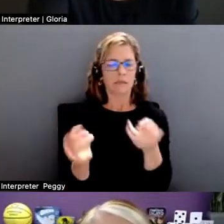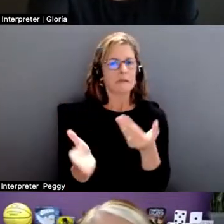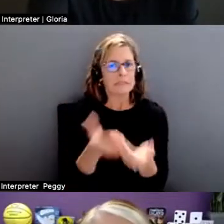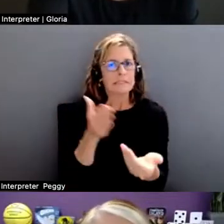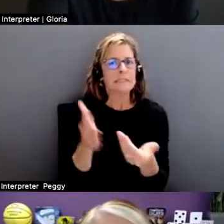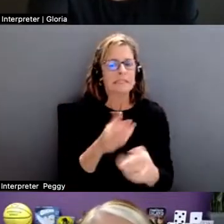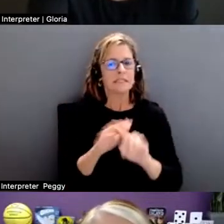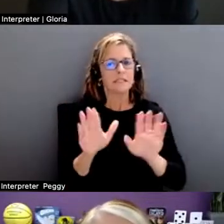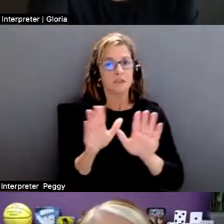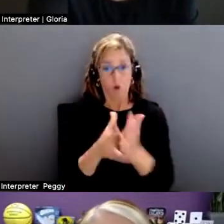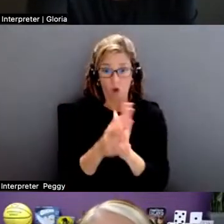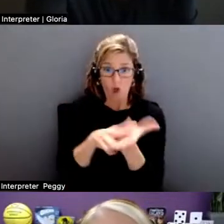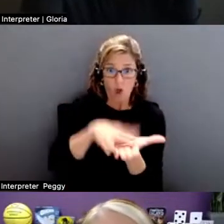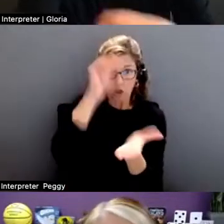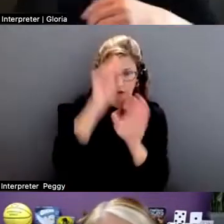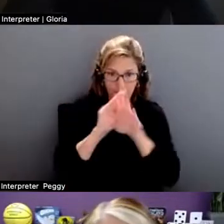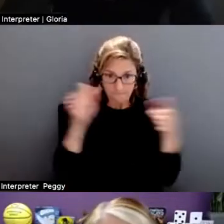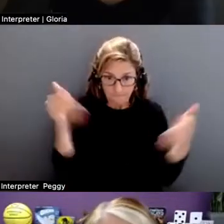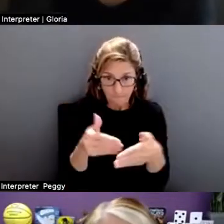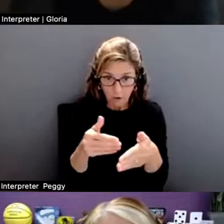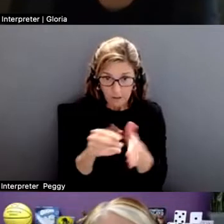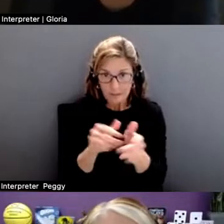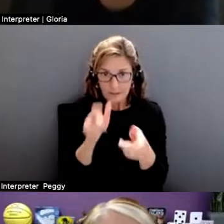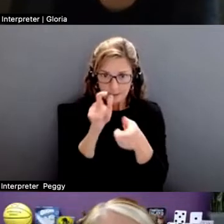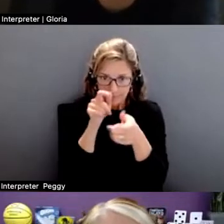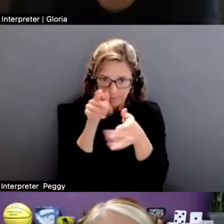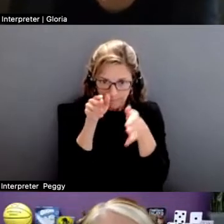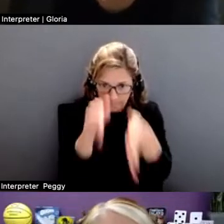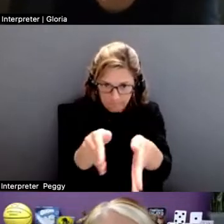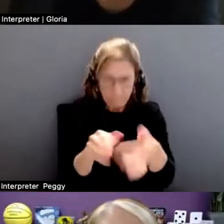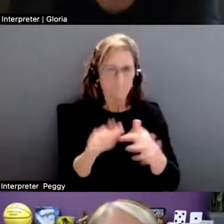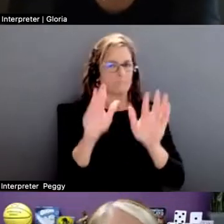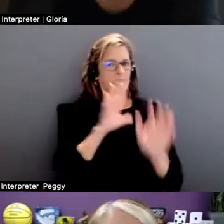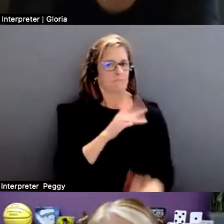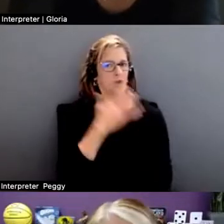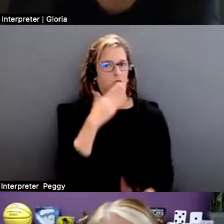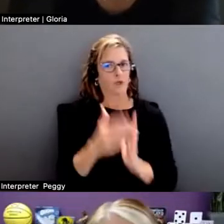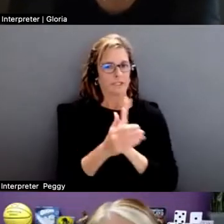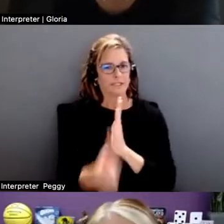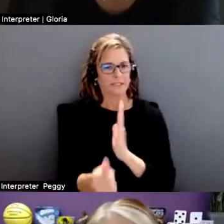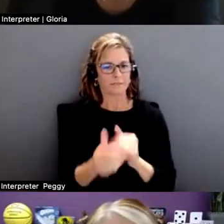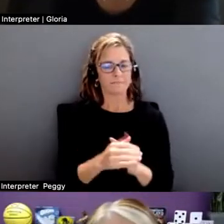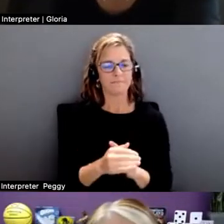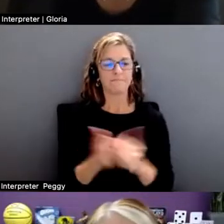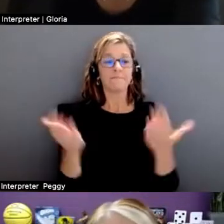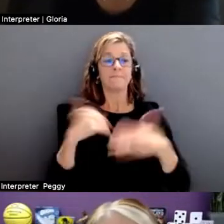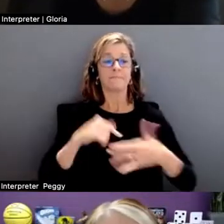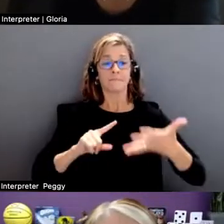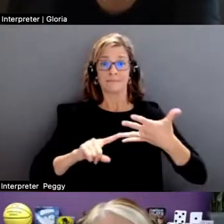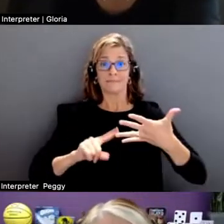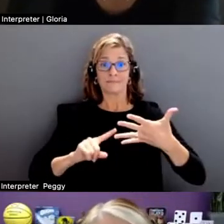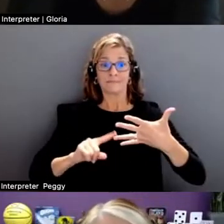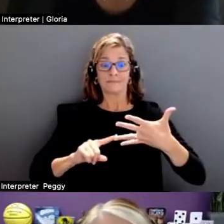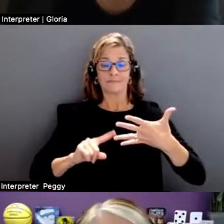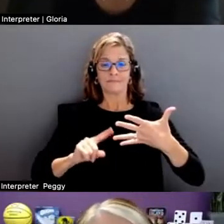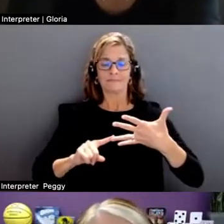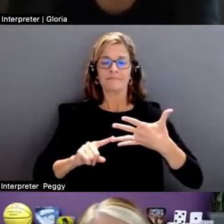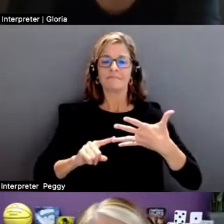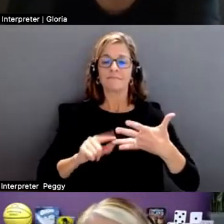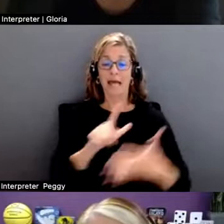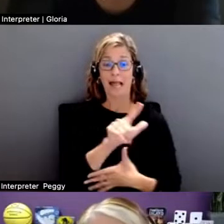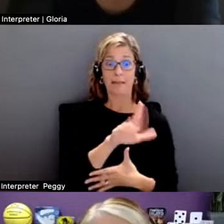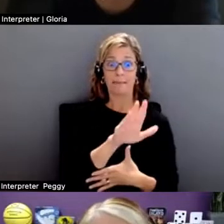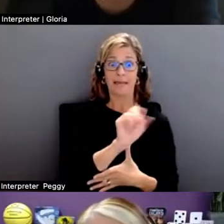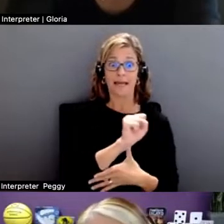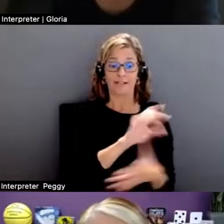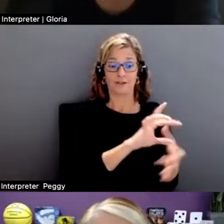Something that is wonderfully tied to LBS is continual skill development. If someone's